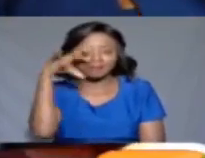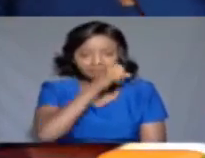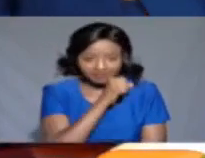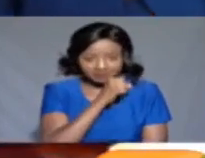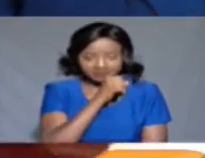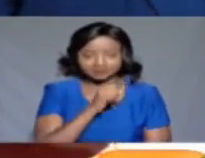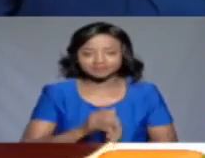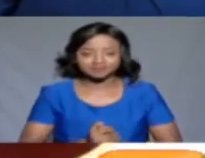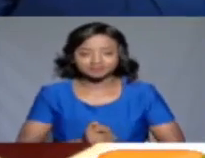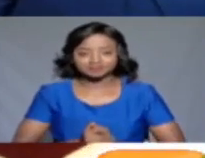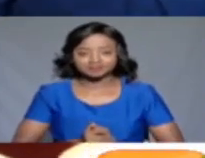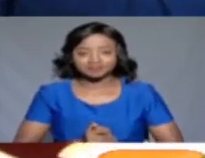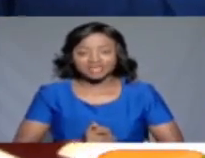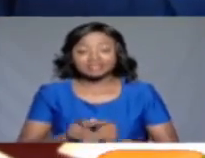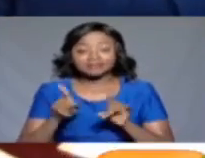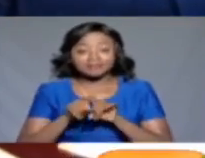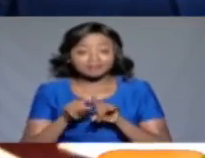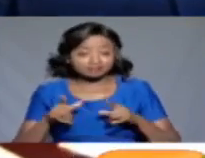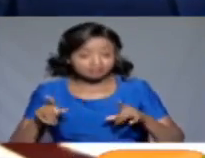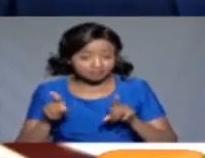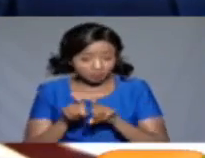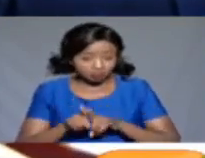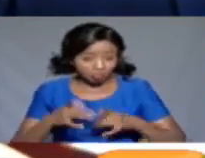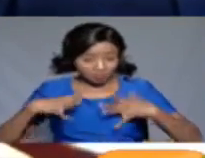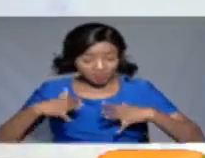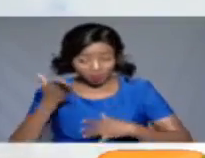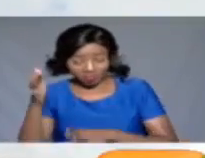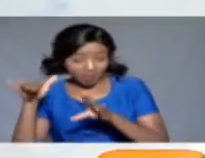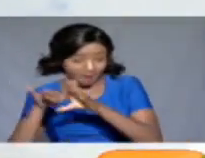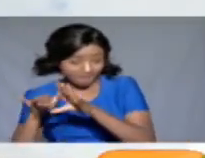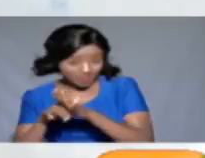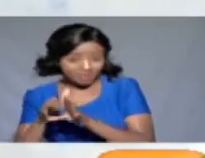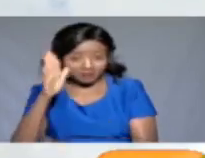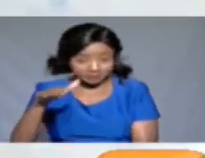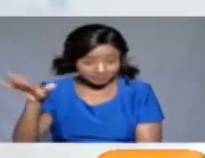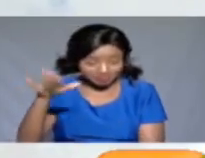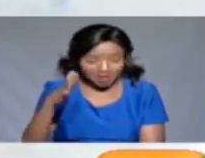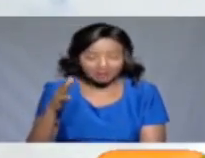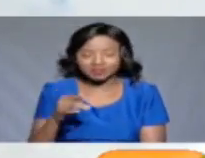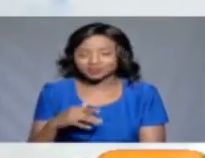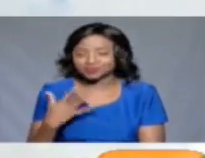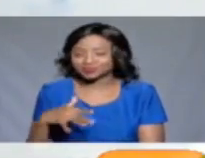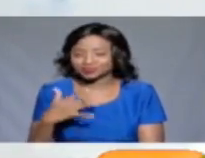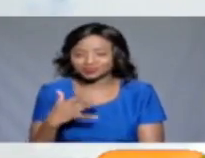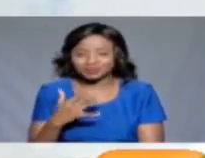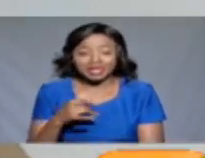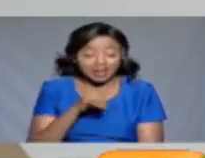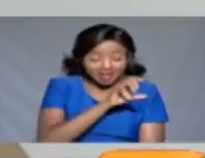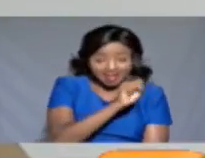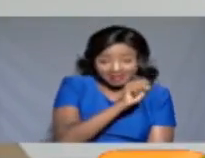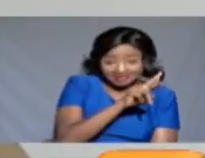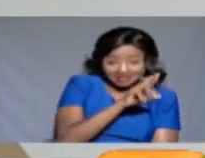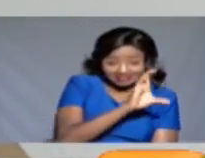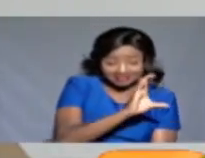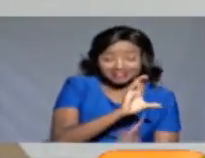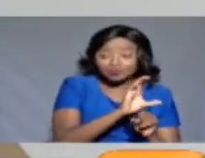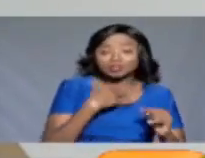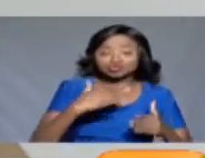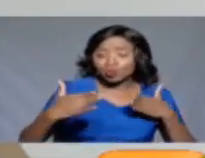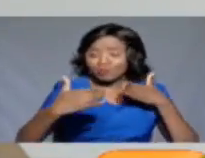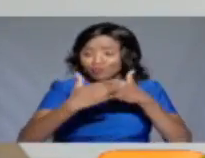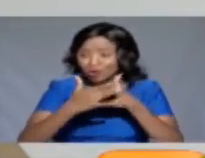August House ganging up to flex their legislative muscle after SRC secured a High Court order stopping the payment